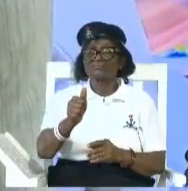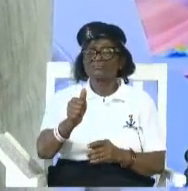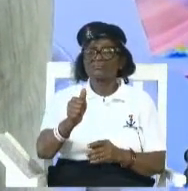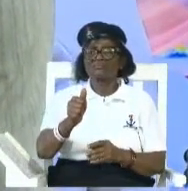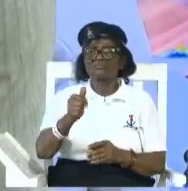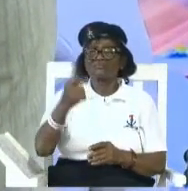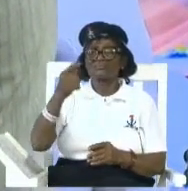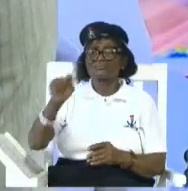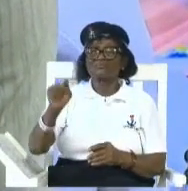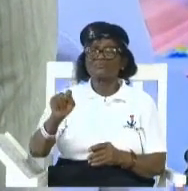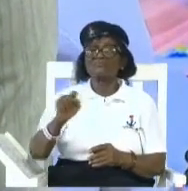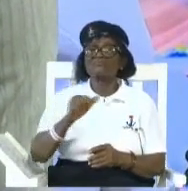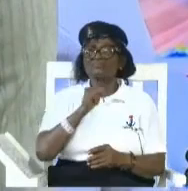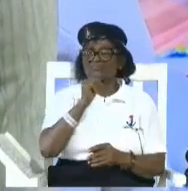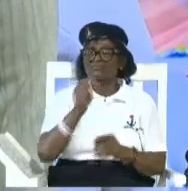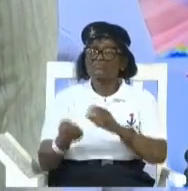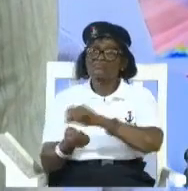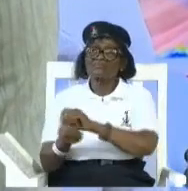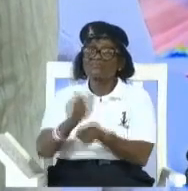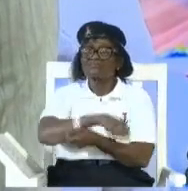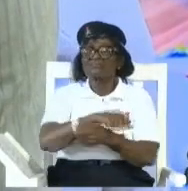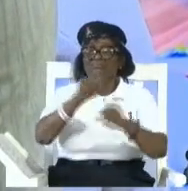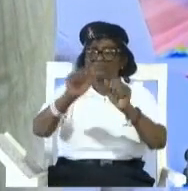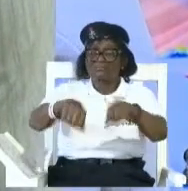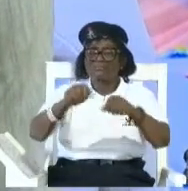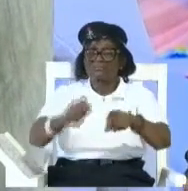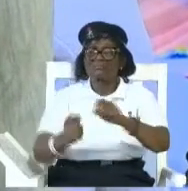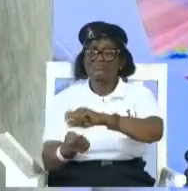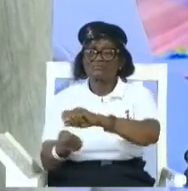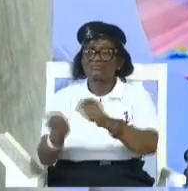the unchangeable changer,